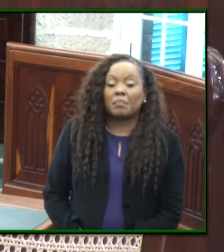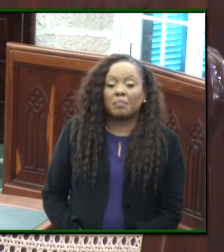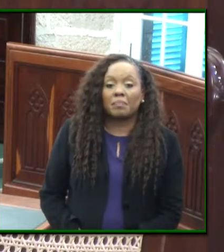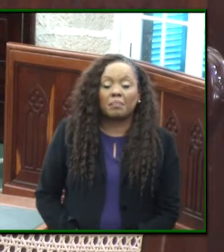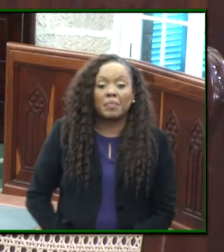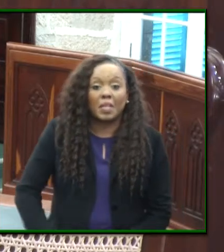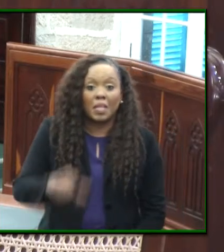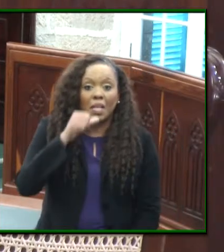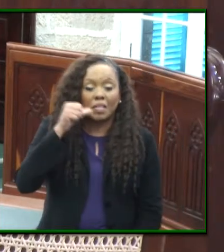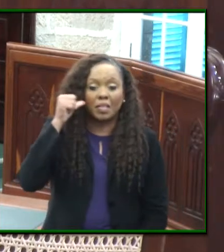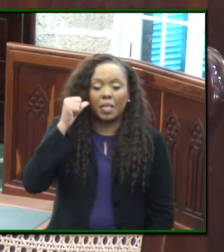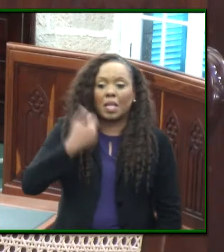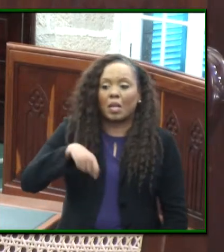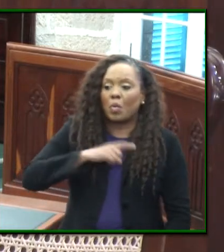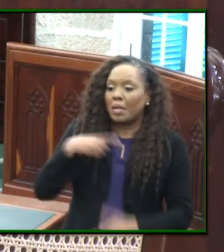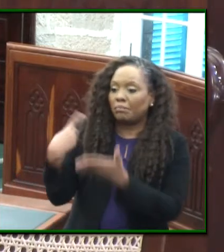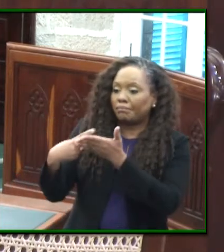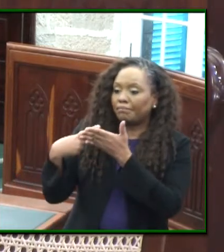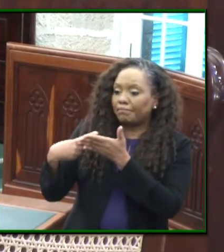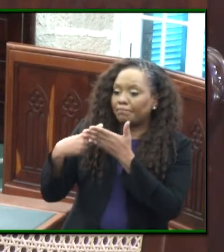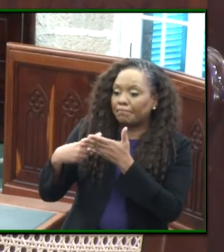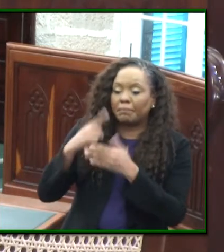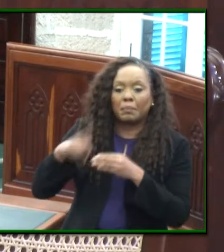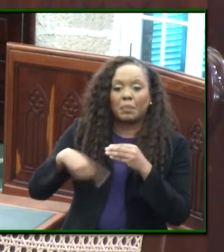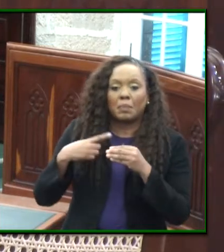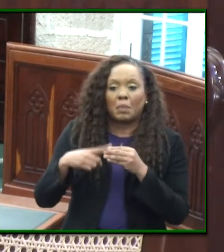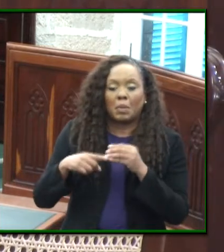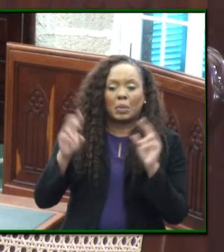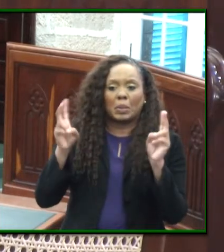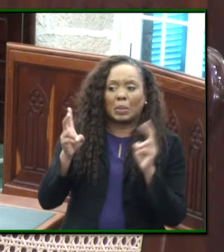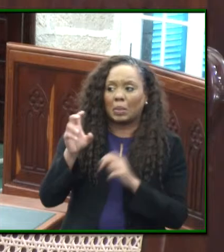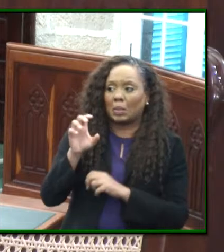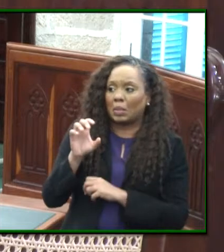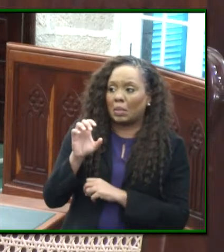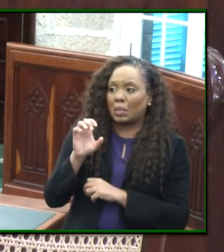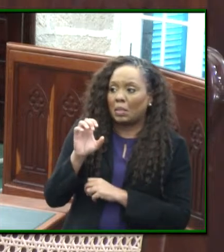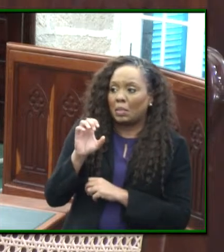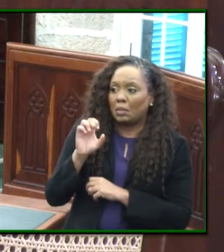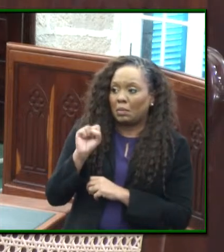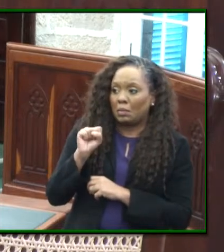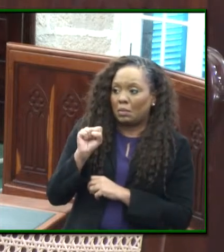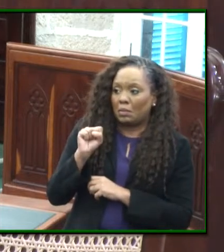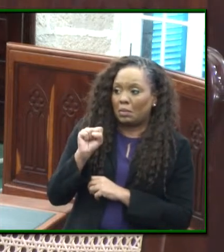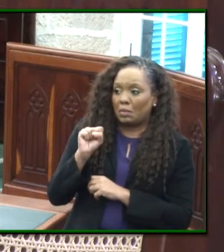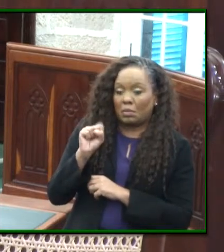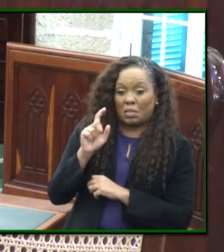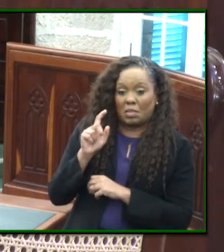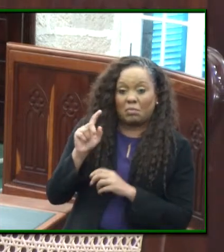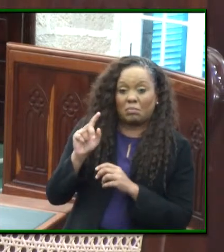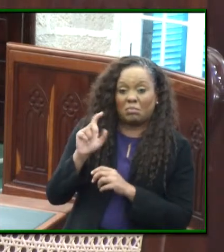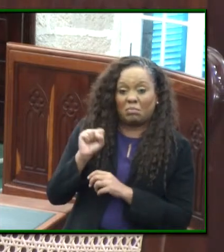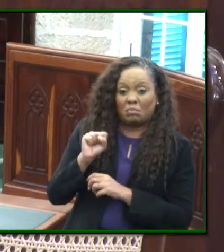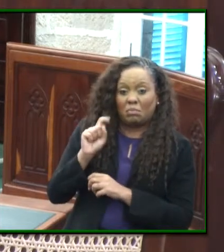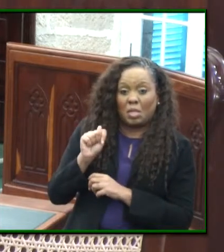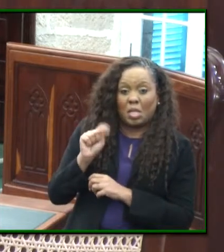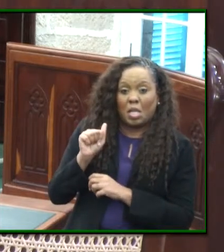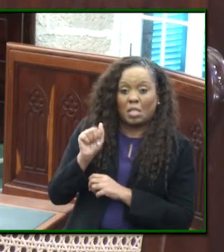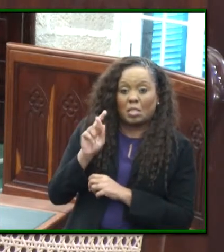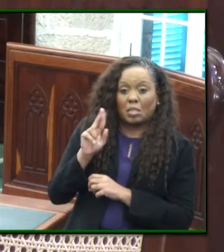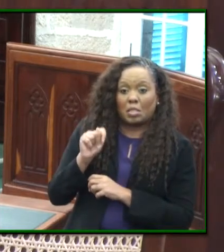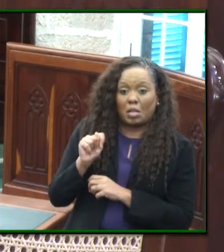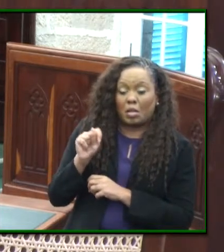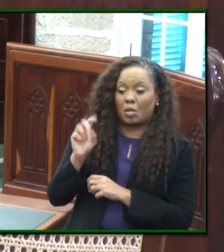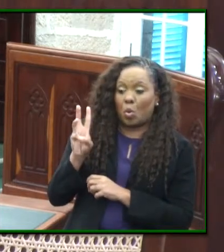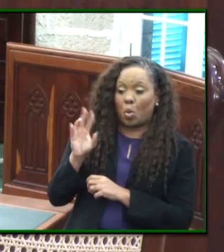yesterday, reference was made to a scheme known as Start Wise within your